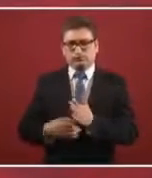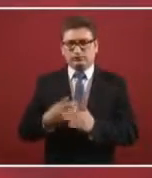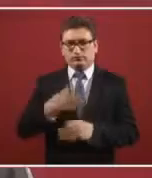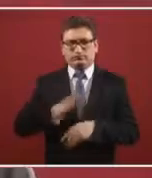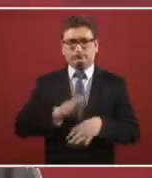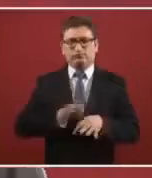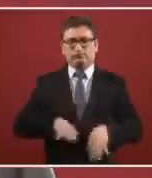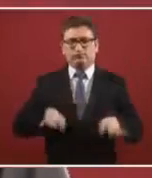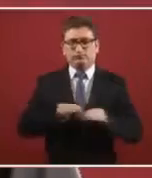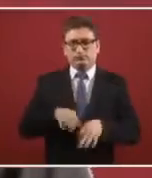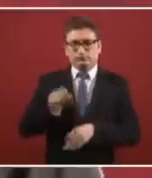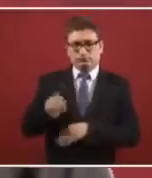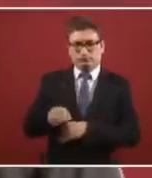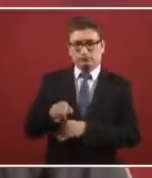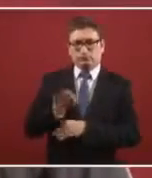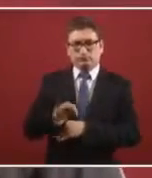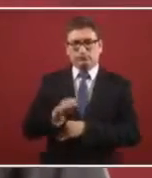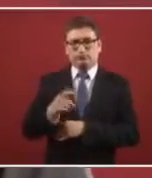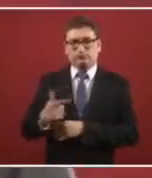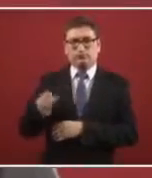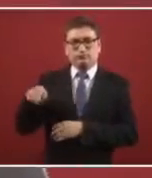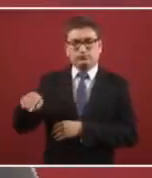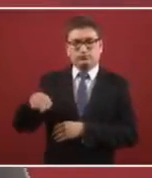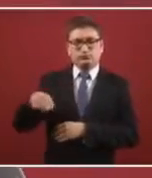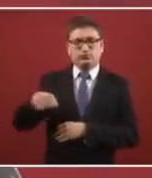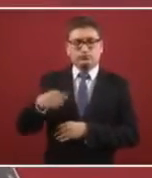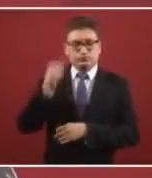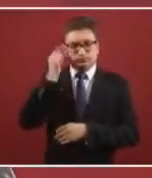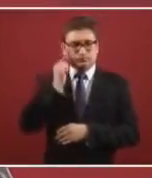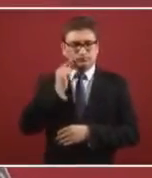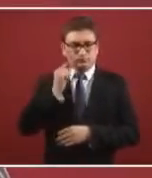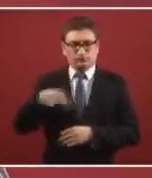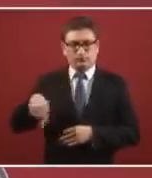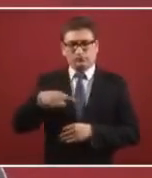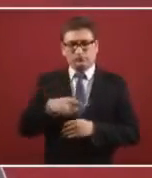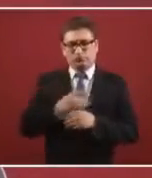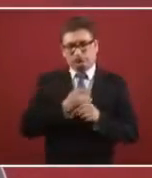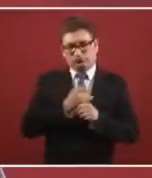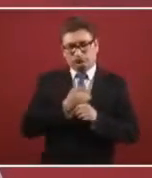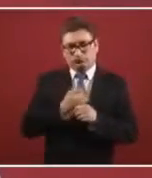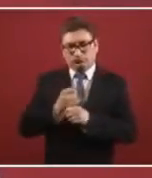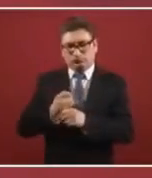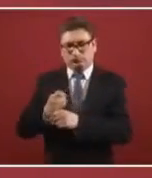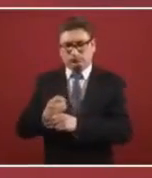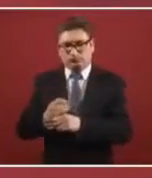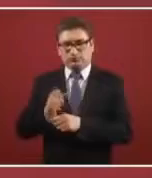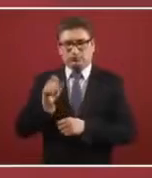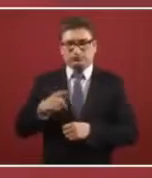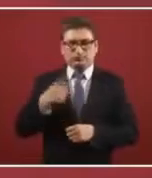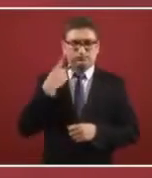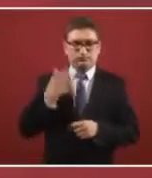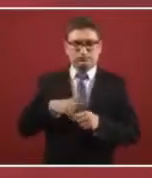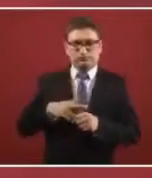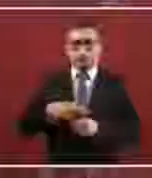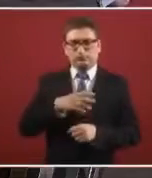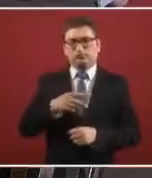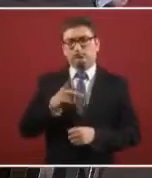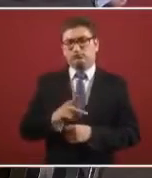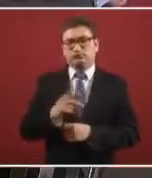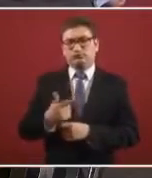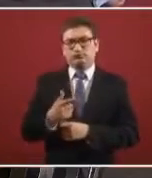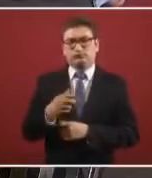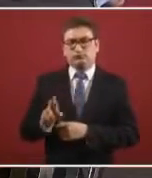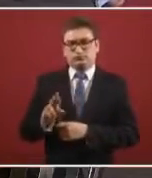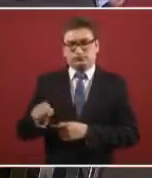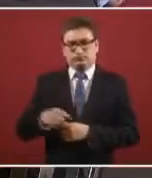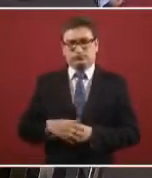de la fundamental Fiscalía local aspects of the a la investigation that should have been averiguación done realizada por la in Procuraduría that is General de la realized by the